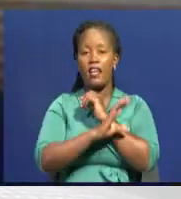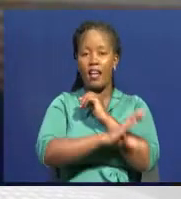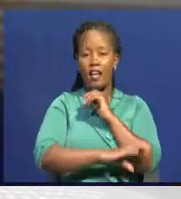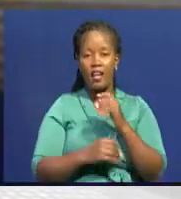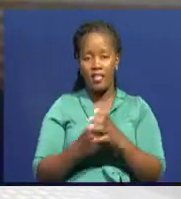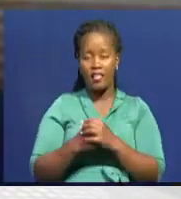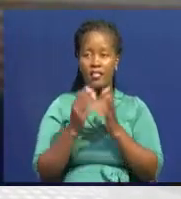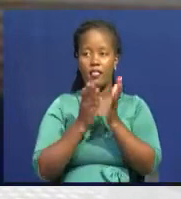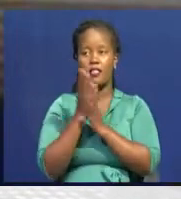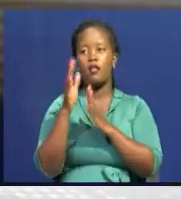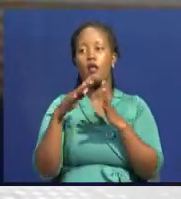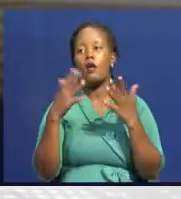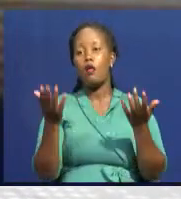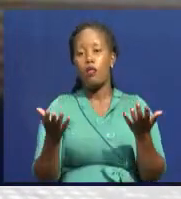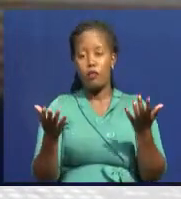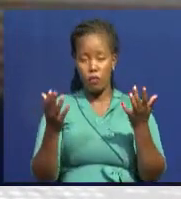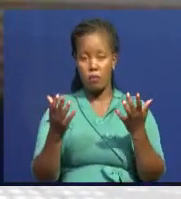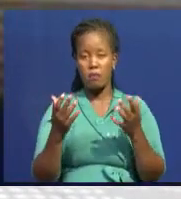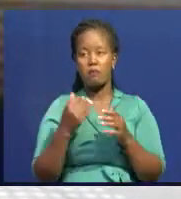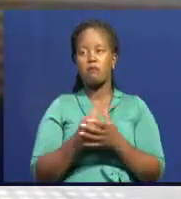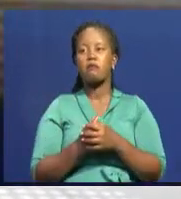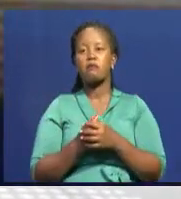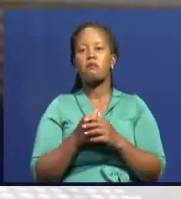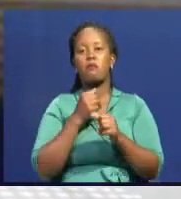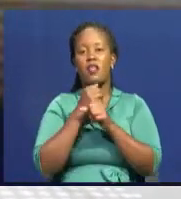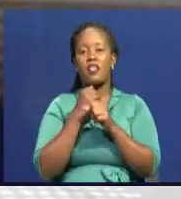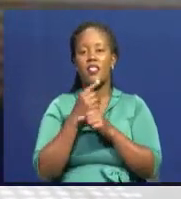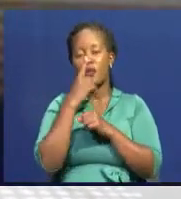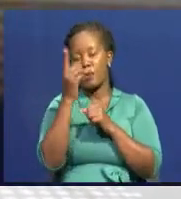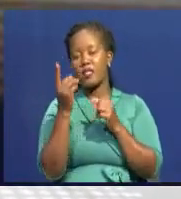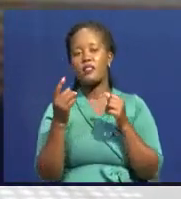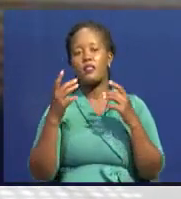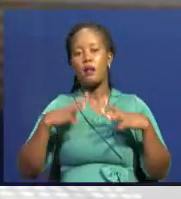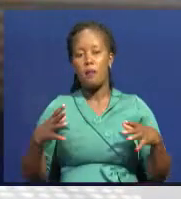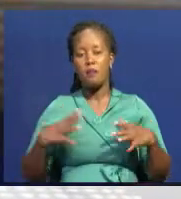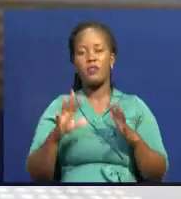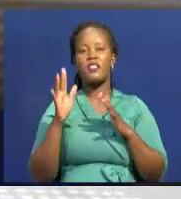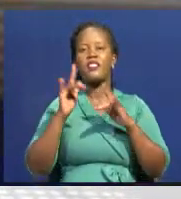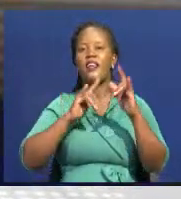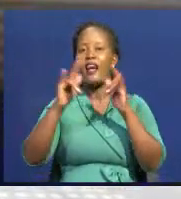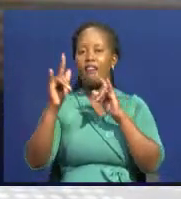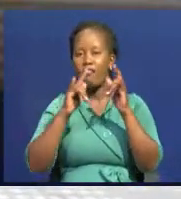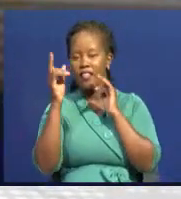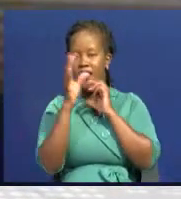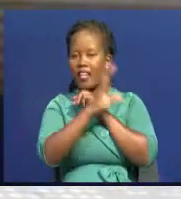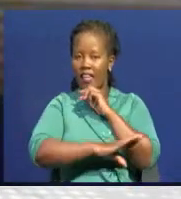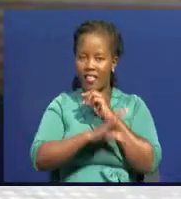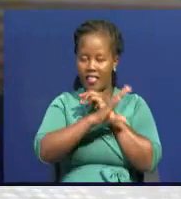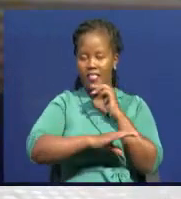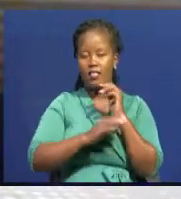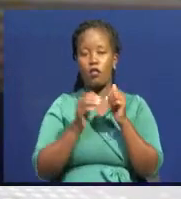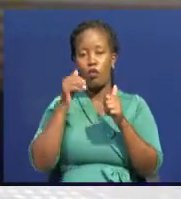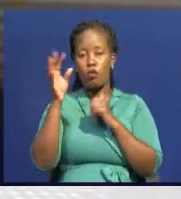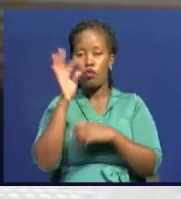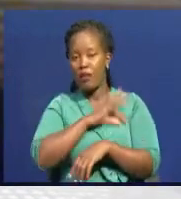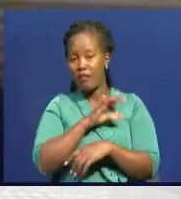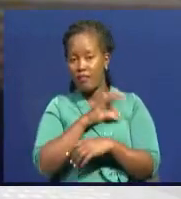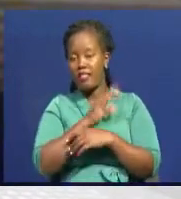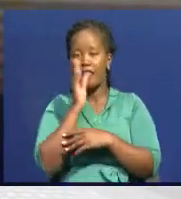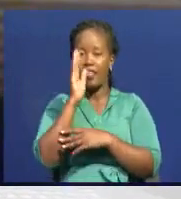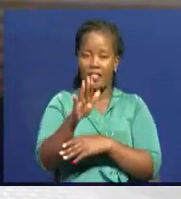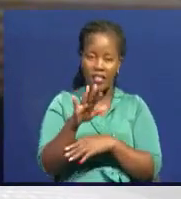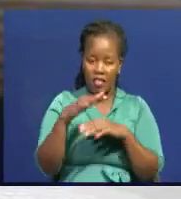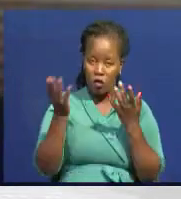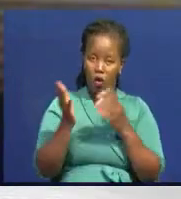by the Kenyans in diaspora, directly or indirectly. And